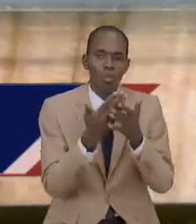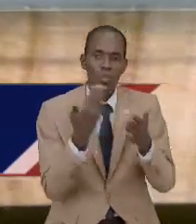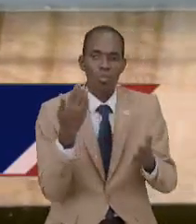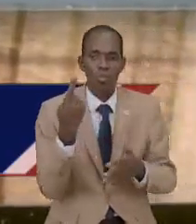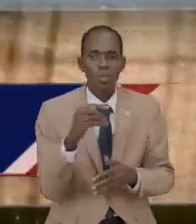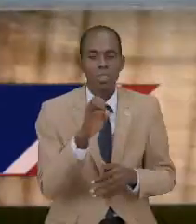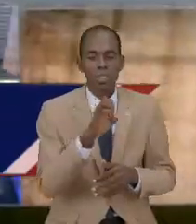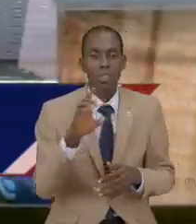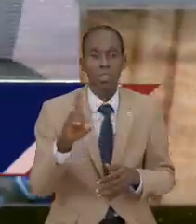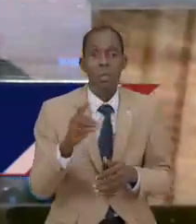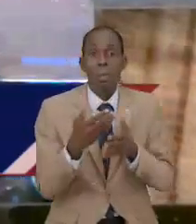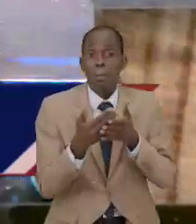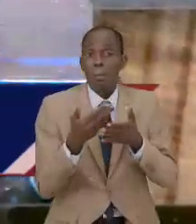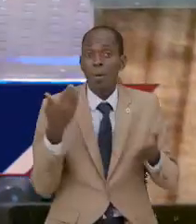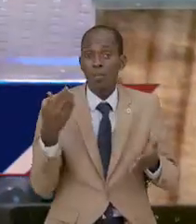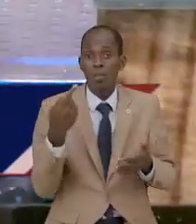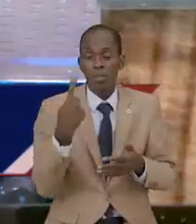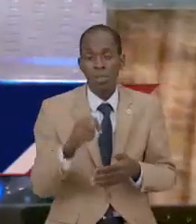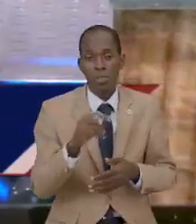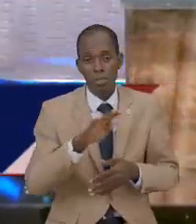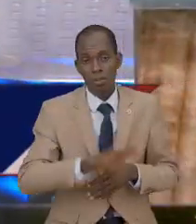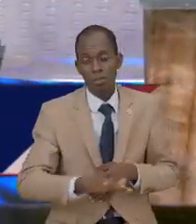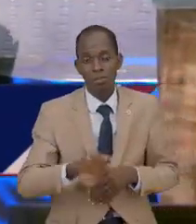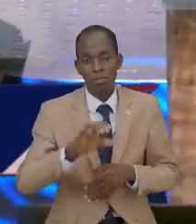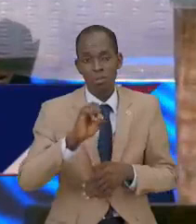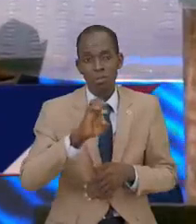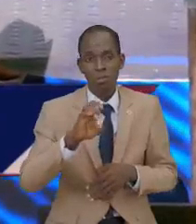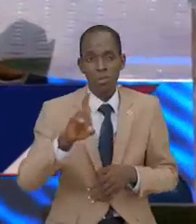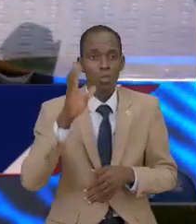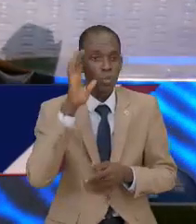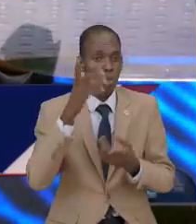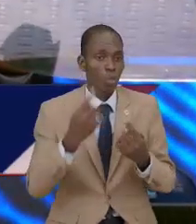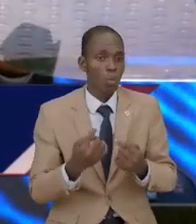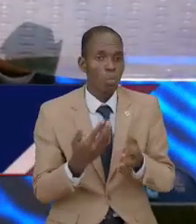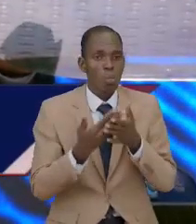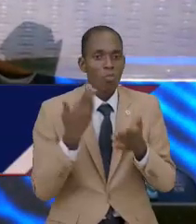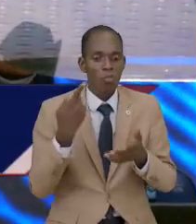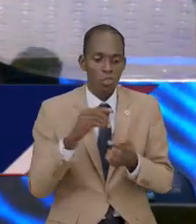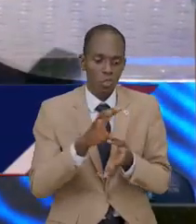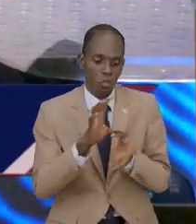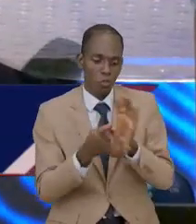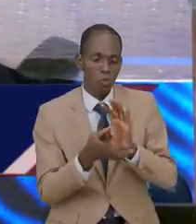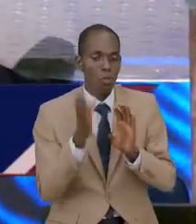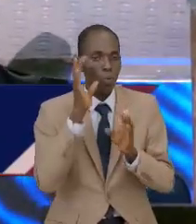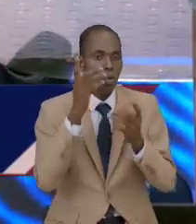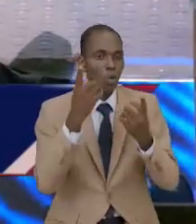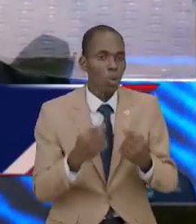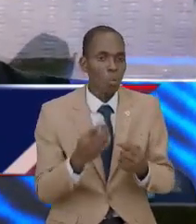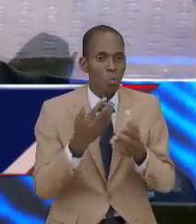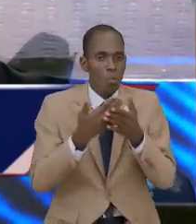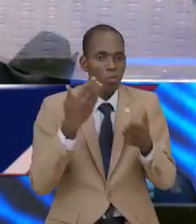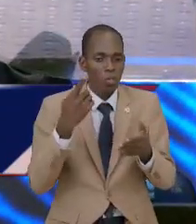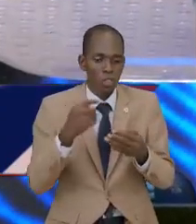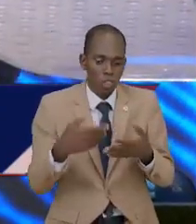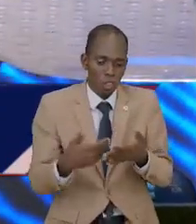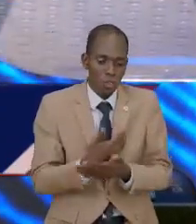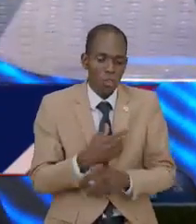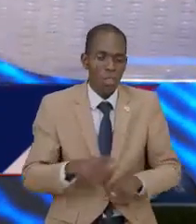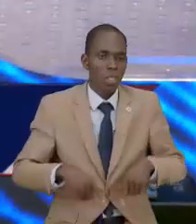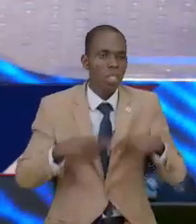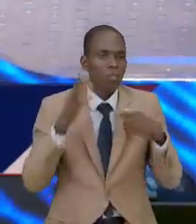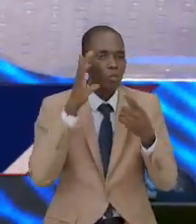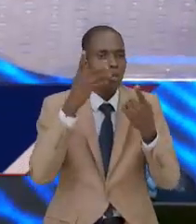seed will come. Before the conversion will come. before the new life will come,